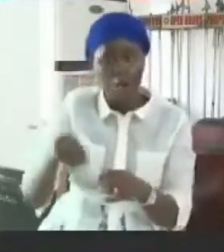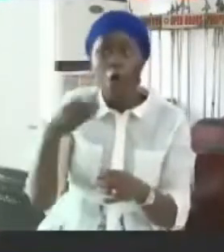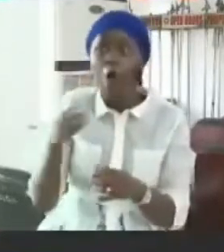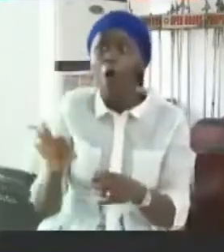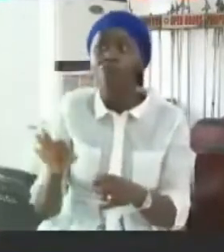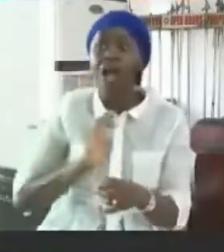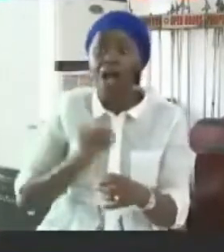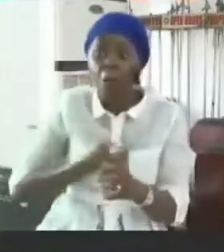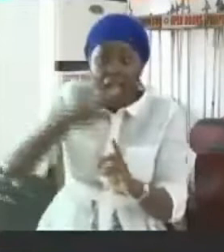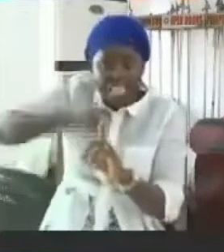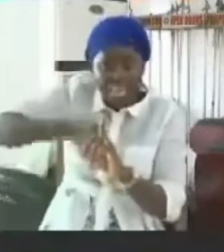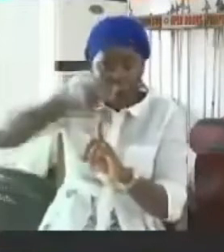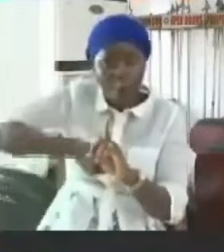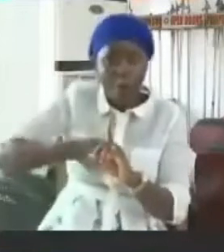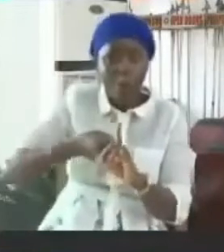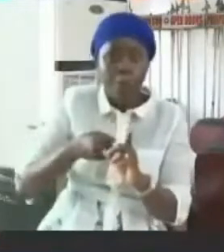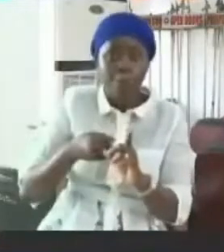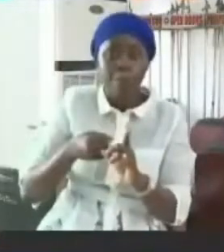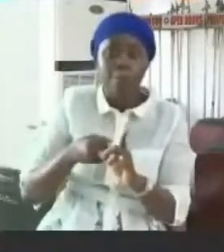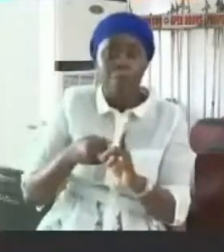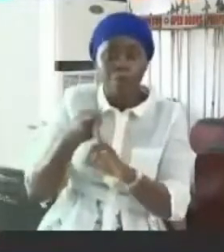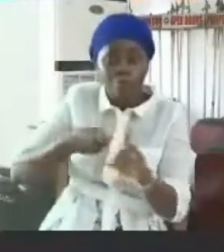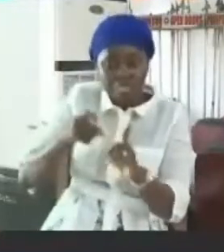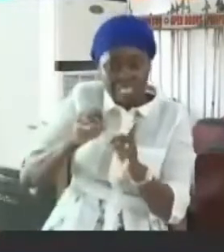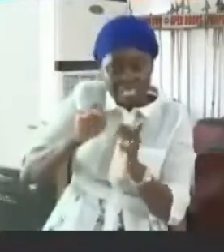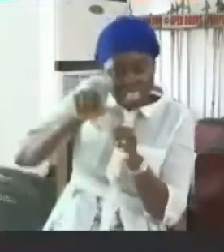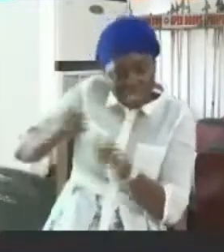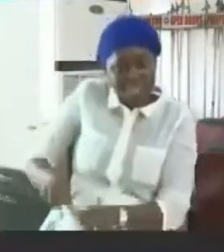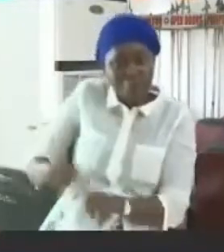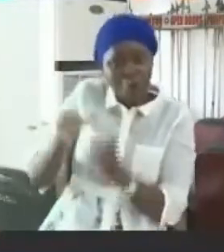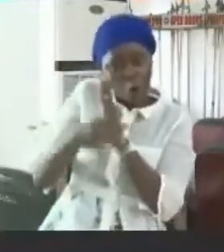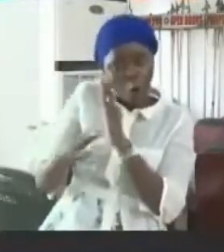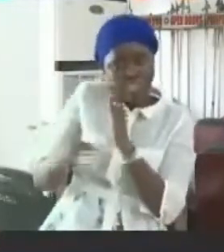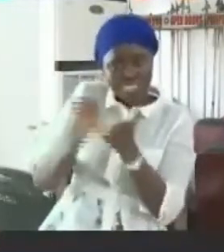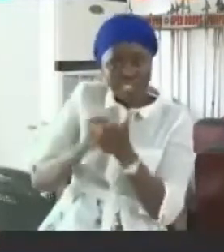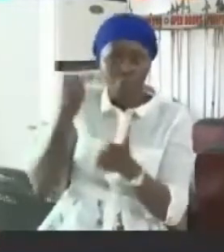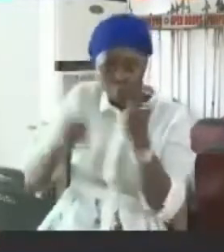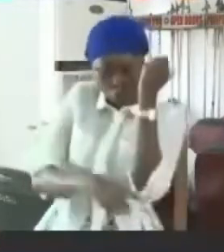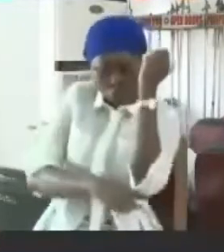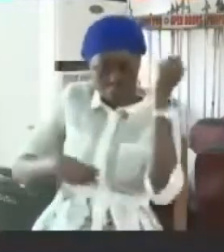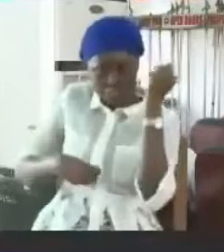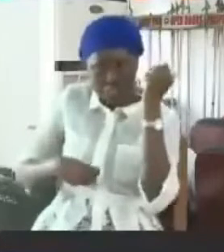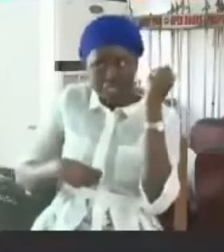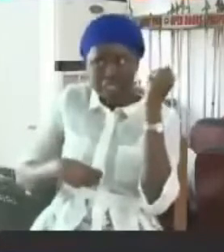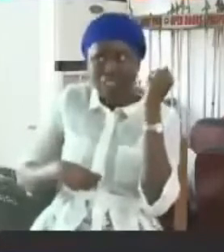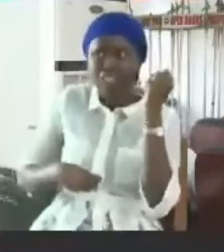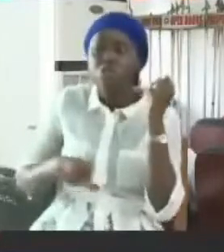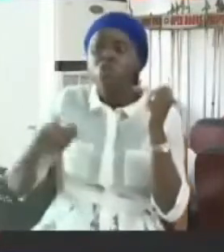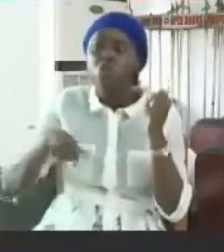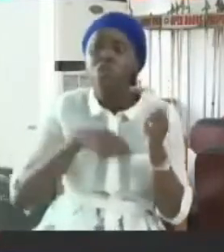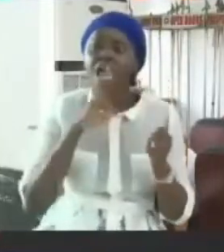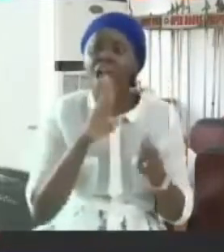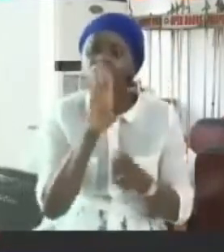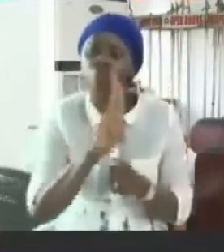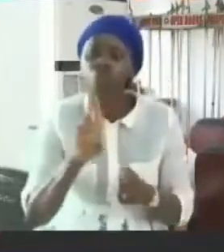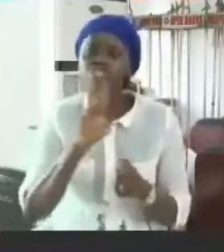we get from the leftover of the oil that was stolen, we are using it to